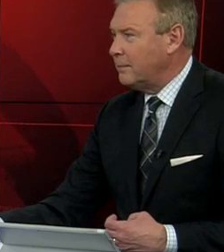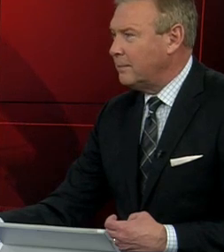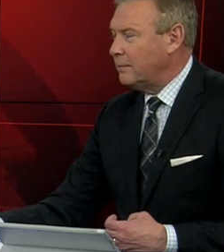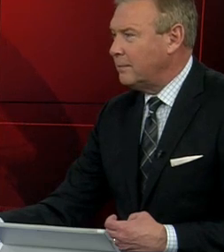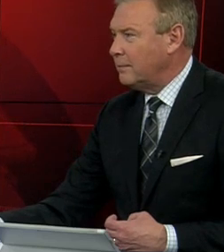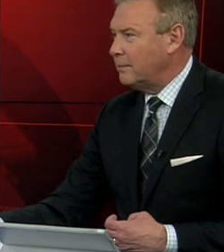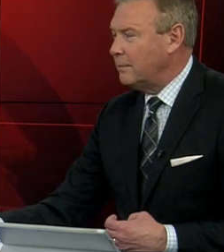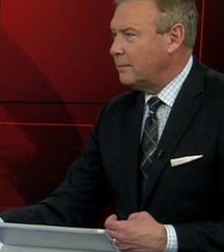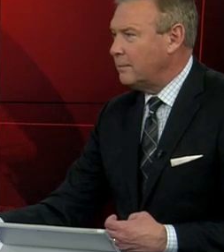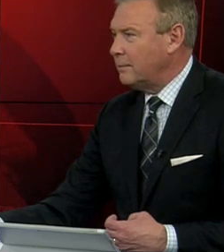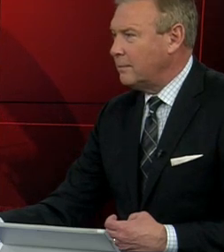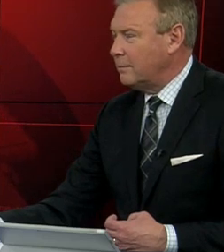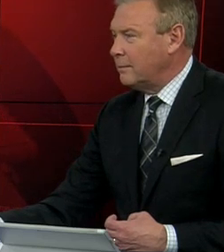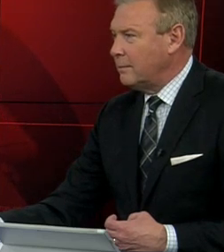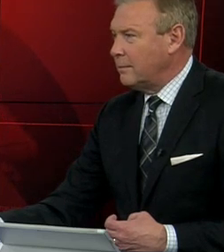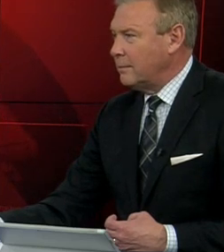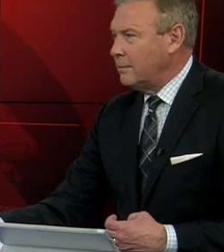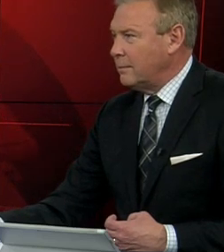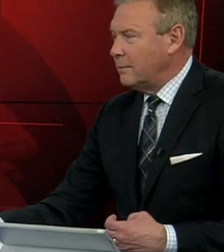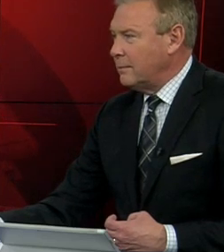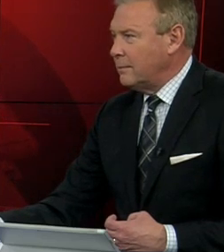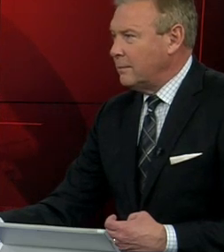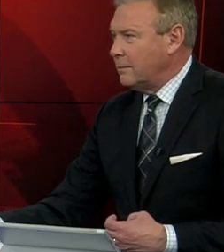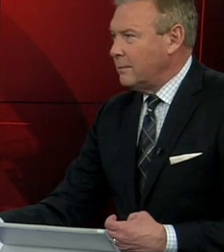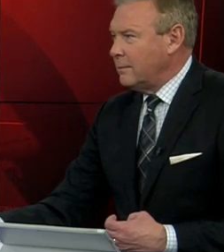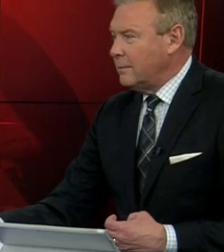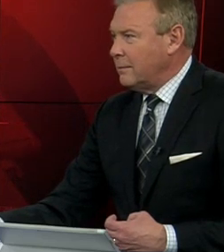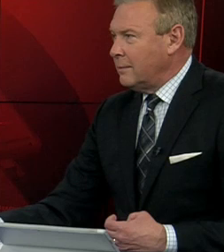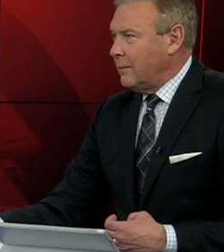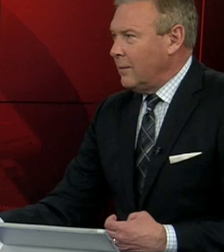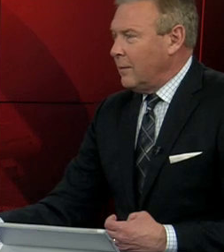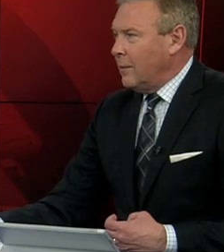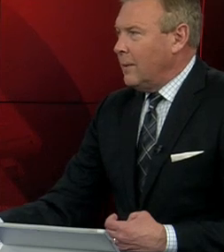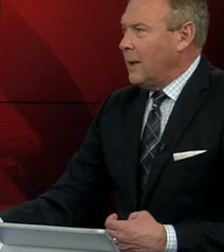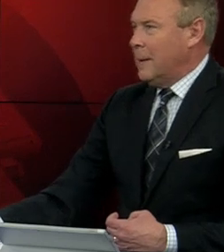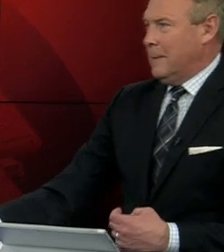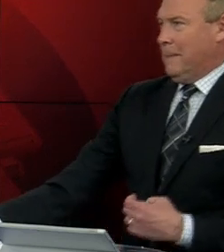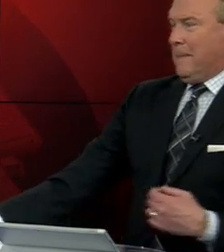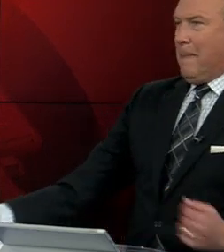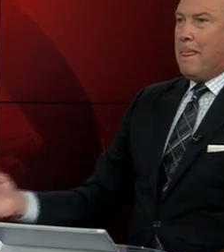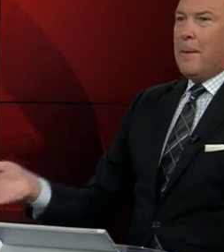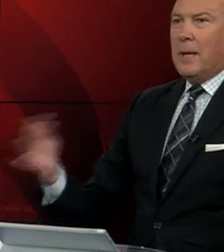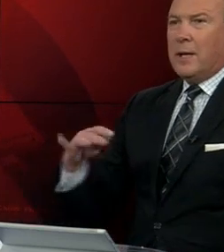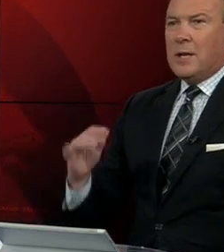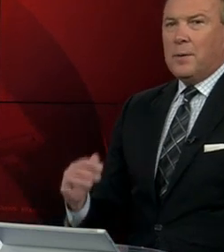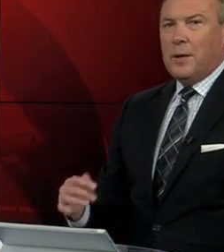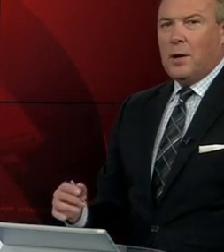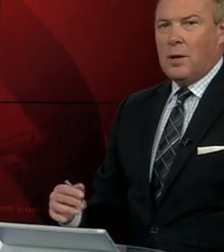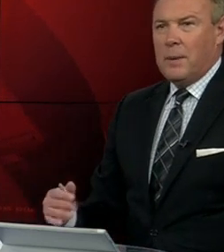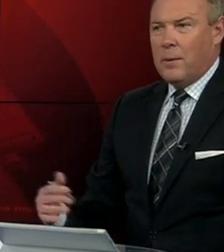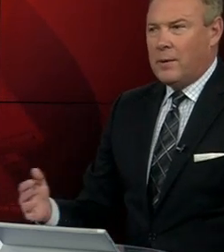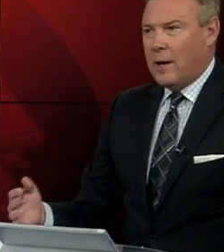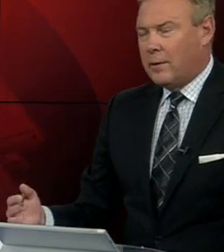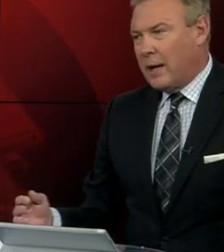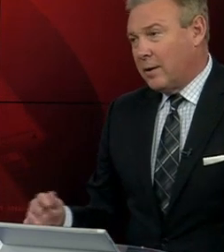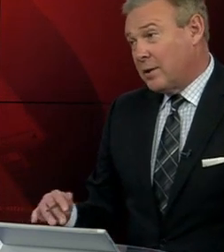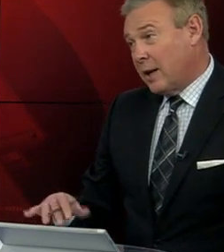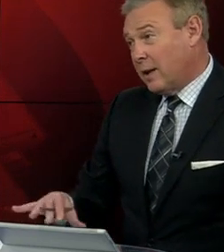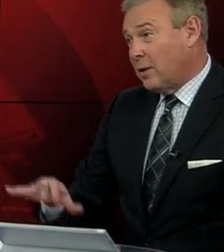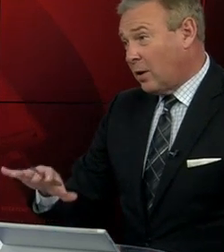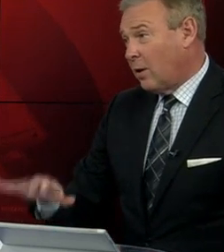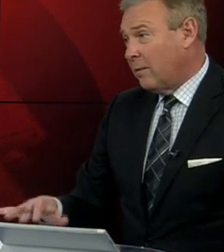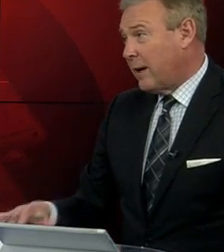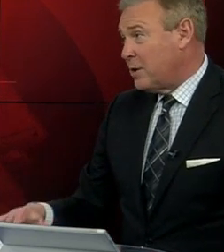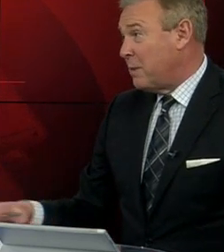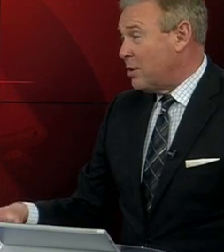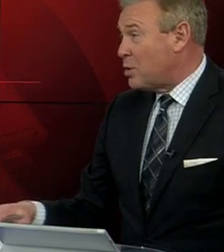that that money will be on its way, but there's still so many out there who just say, help, please, I need it. Well, as Adrian talked about with Dr. Acton